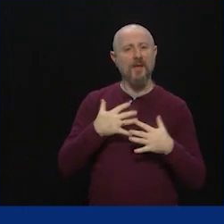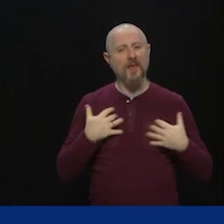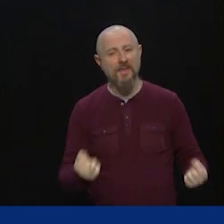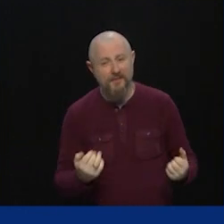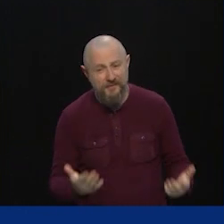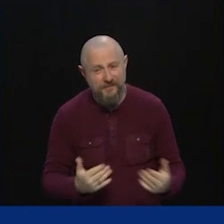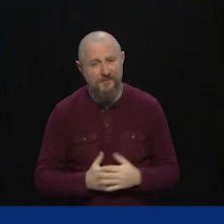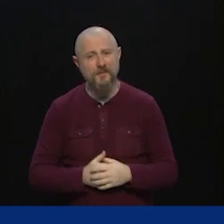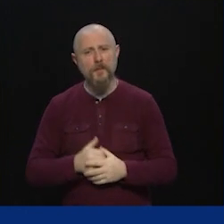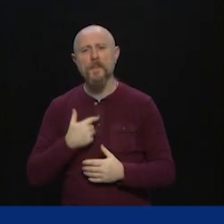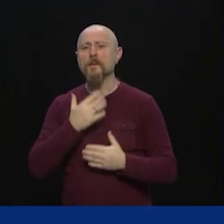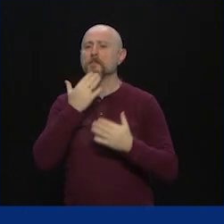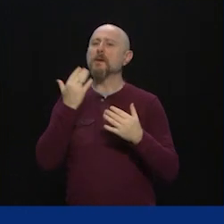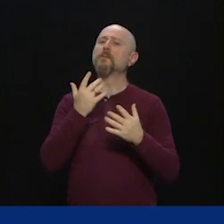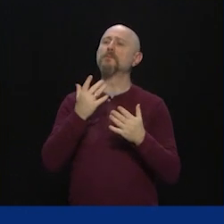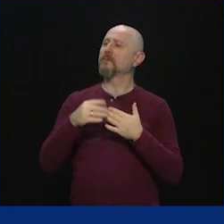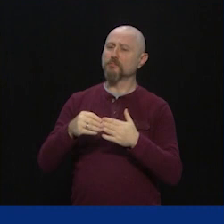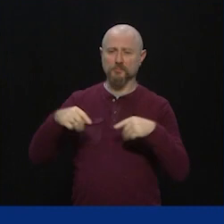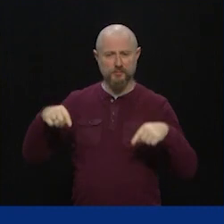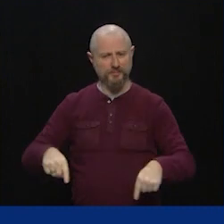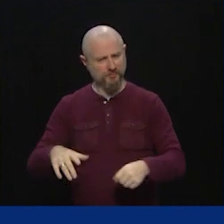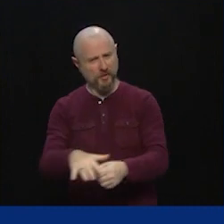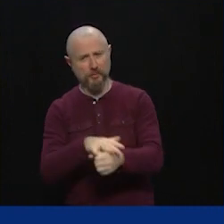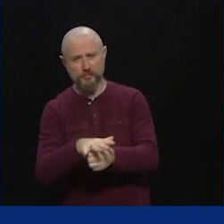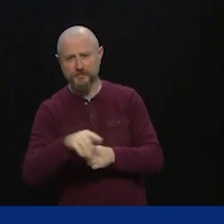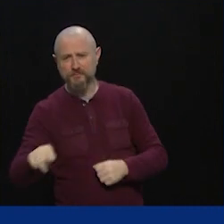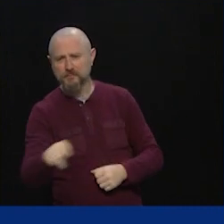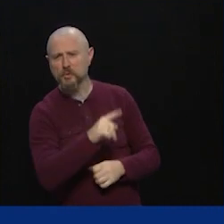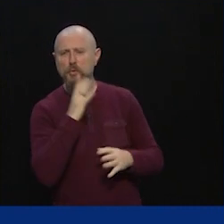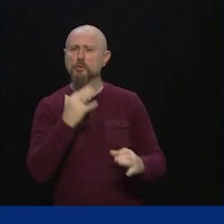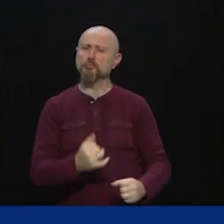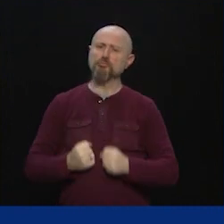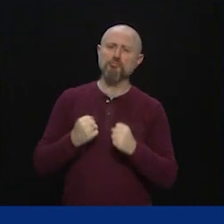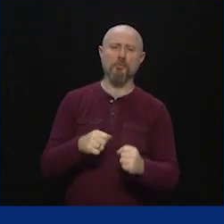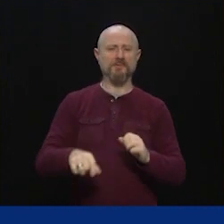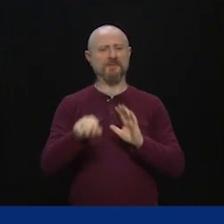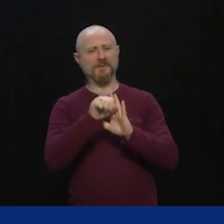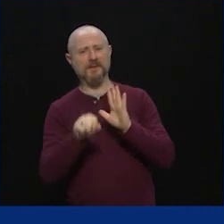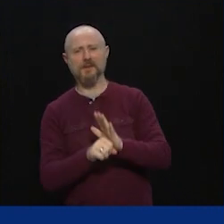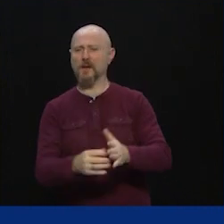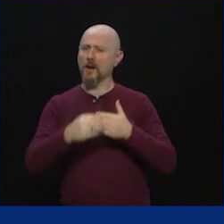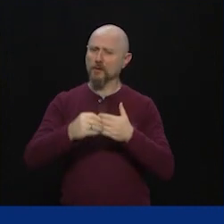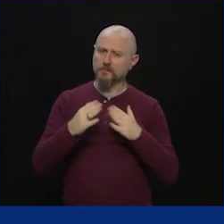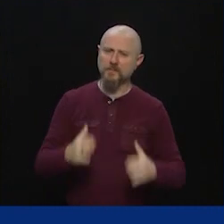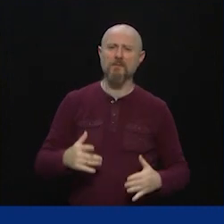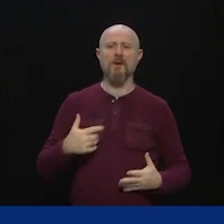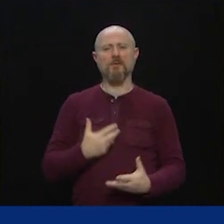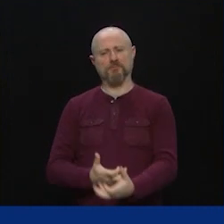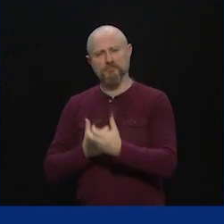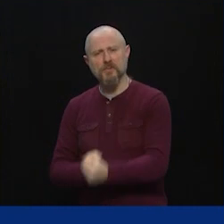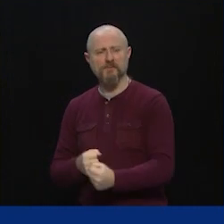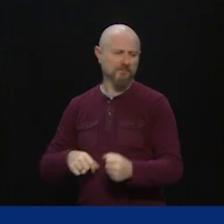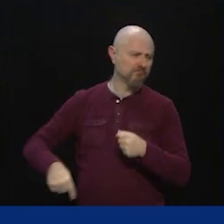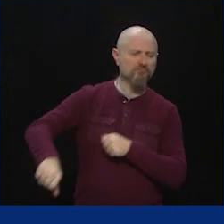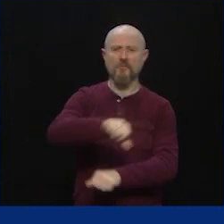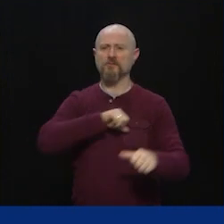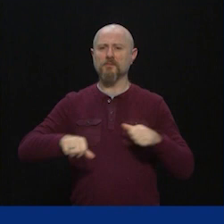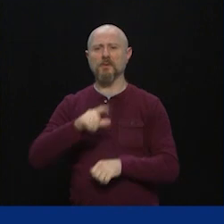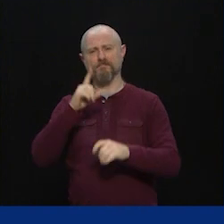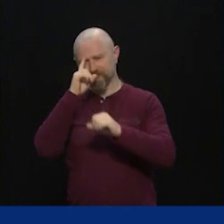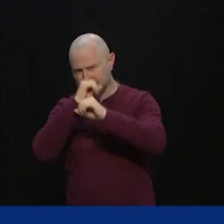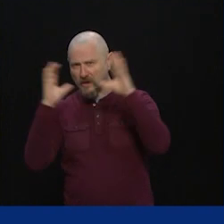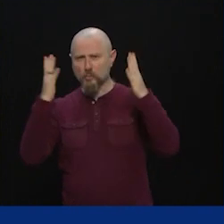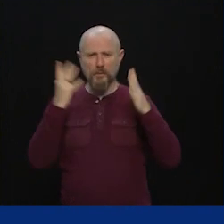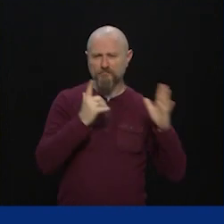leadership here locally. We have strong leadership in the state of New York. Leadership that trusts science, that makes plans, sees them through,